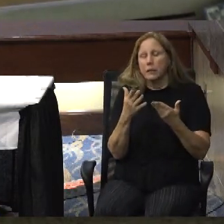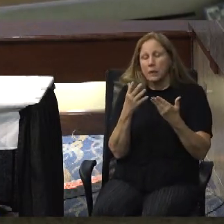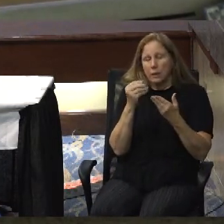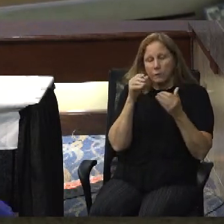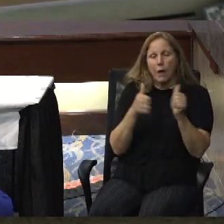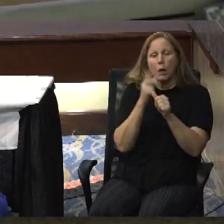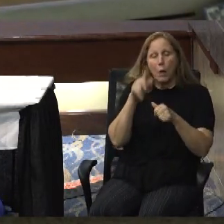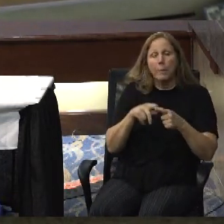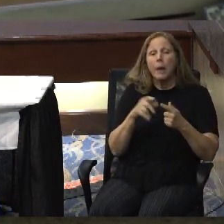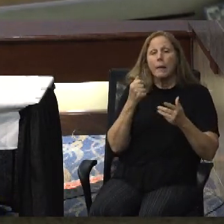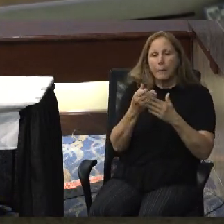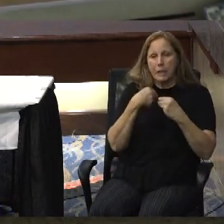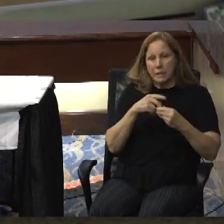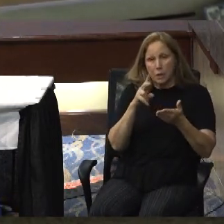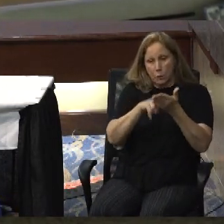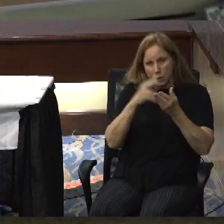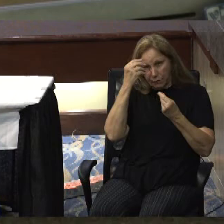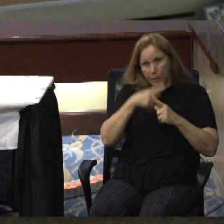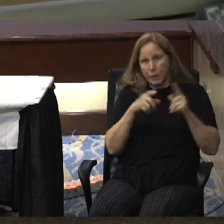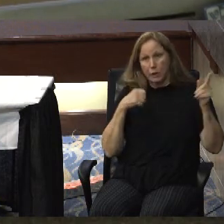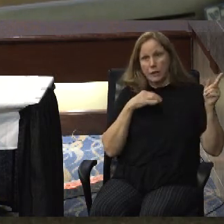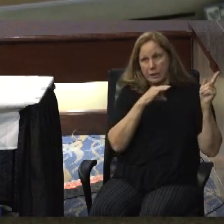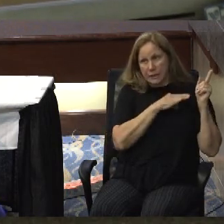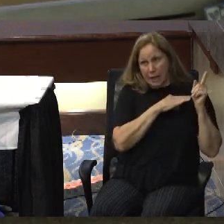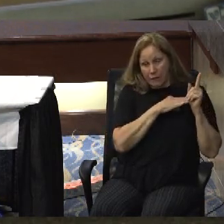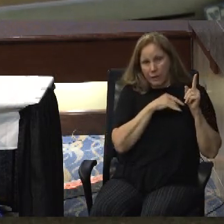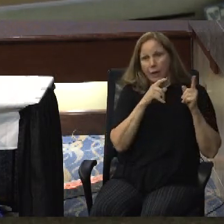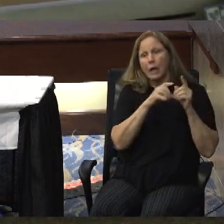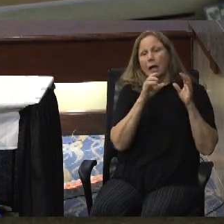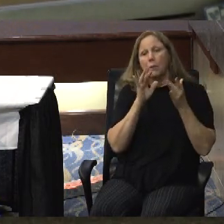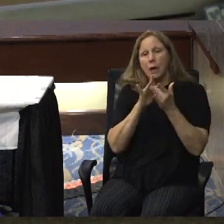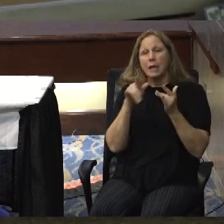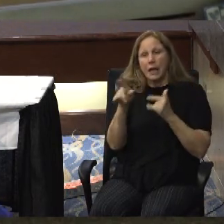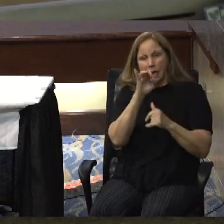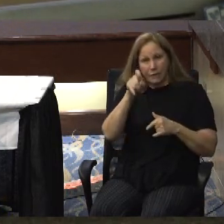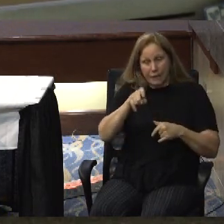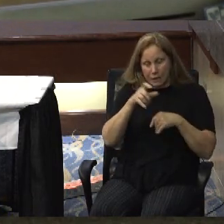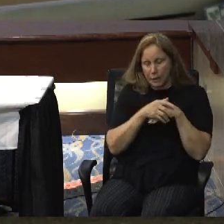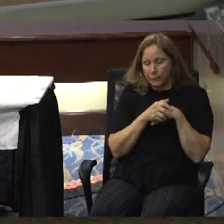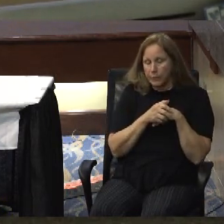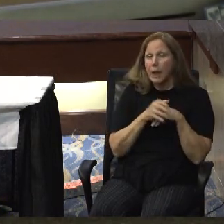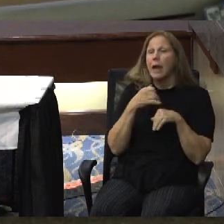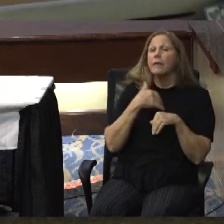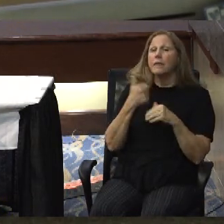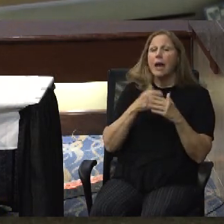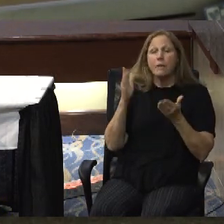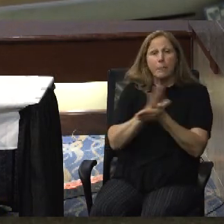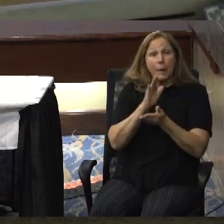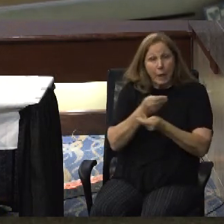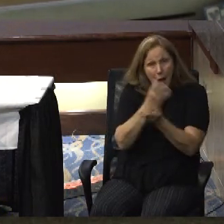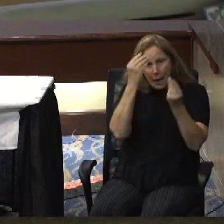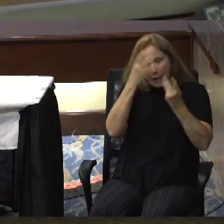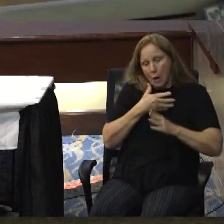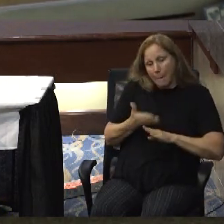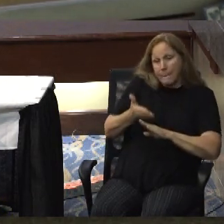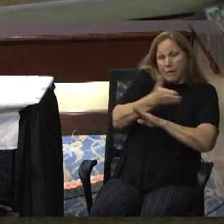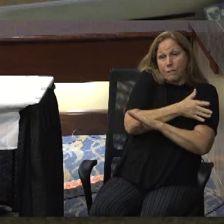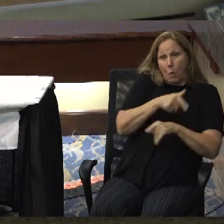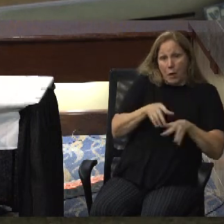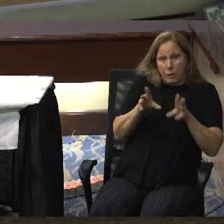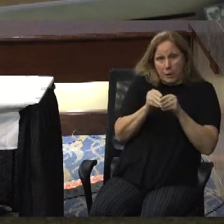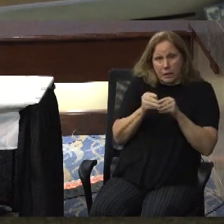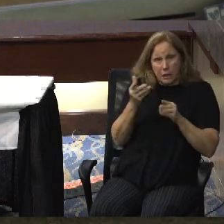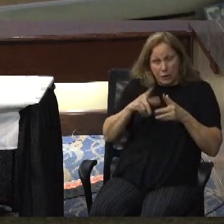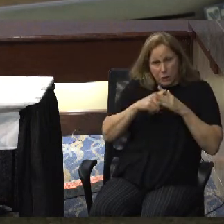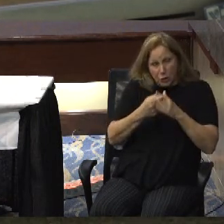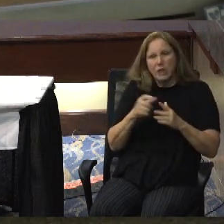Please provide registration information so that staff can contact you if necessary. If you have handouts, please let us know at the beginning of your presentation,